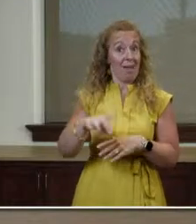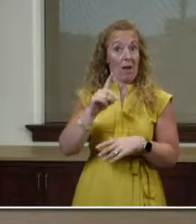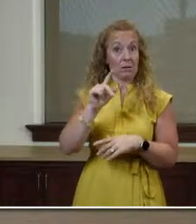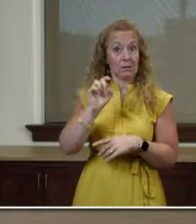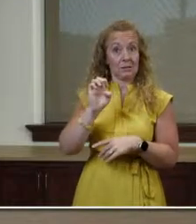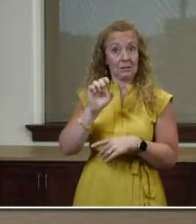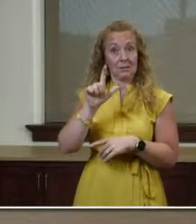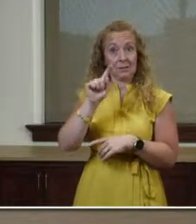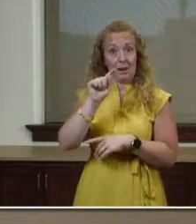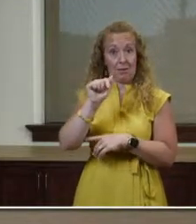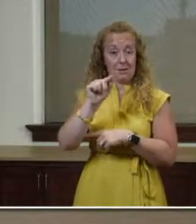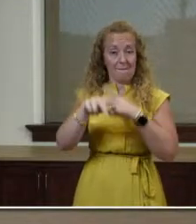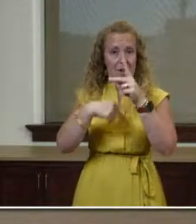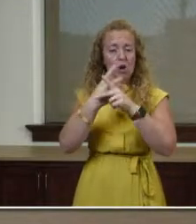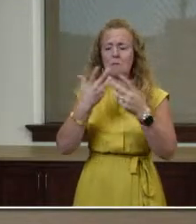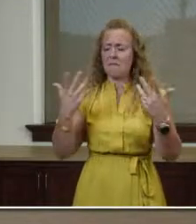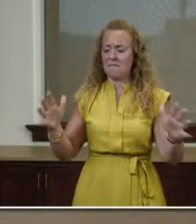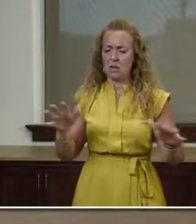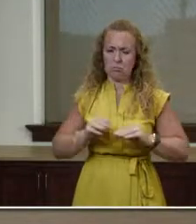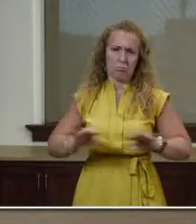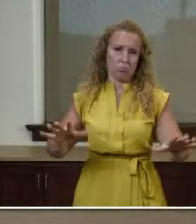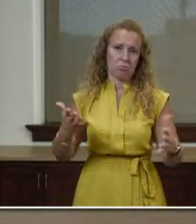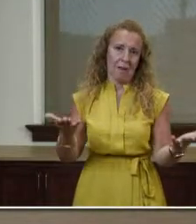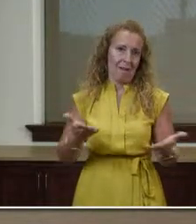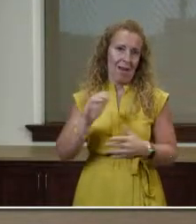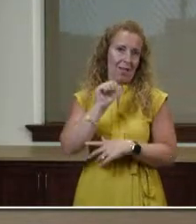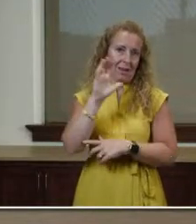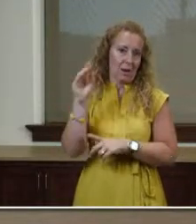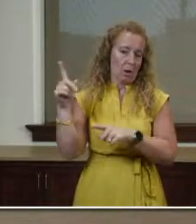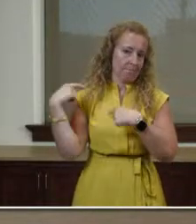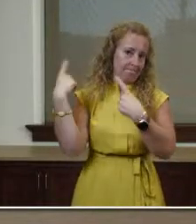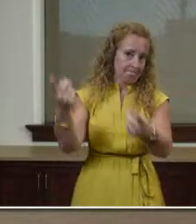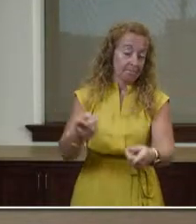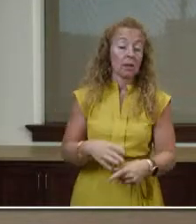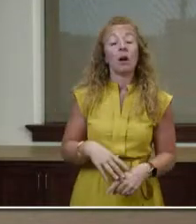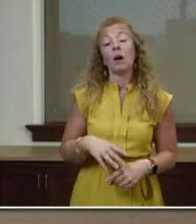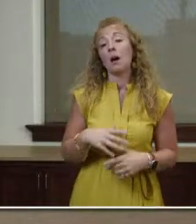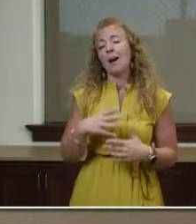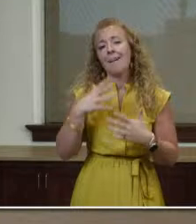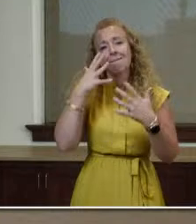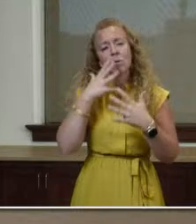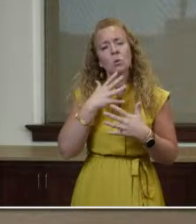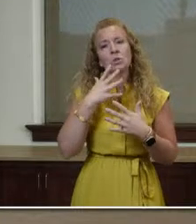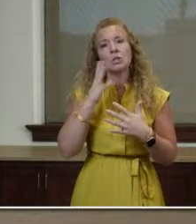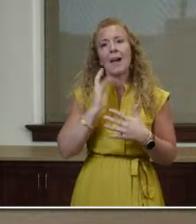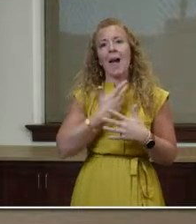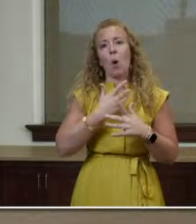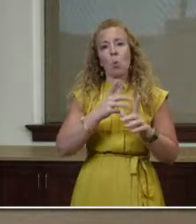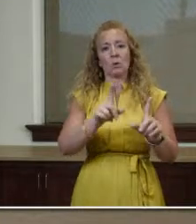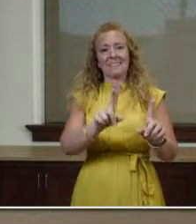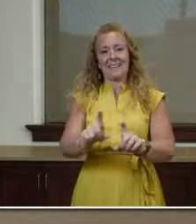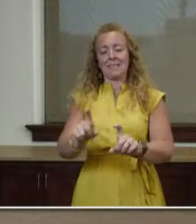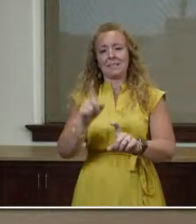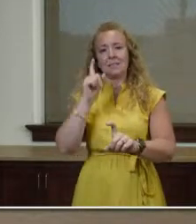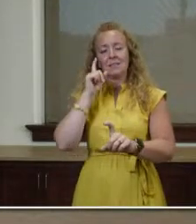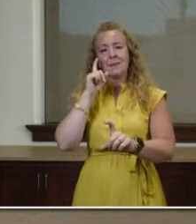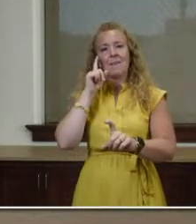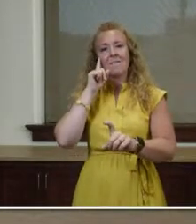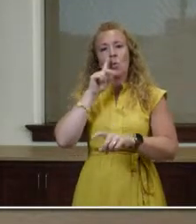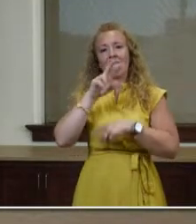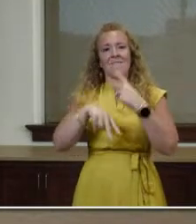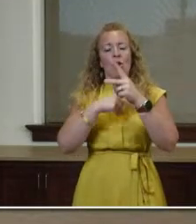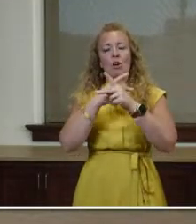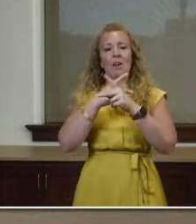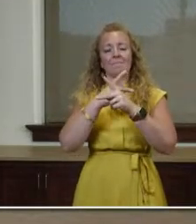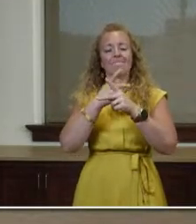here in Allegheny County for a while. Unfortunately, with the variant testing, we don't have a denominator. We don't know how many